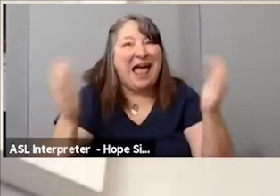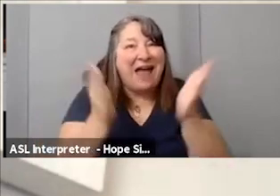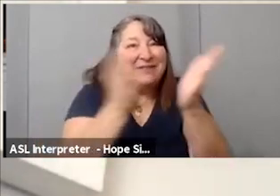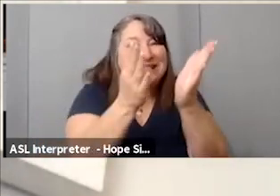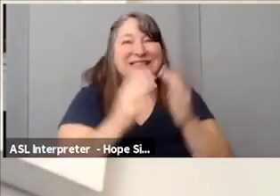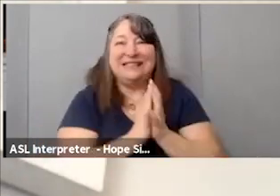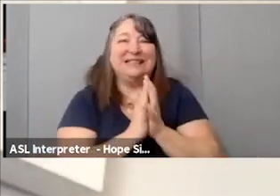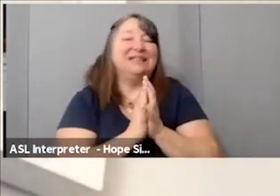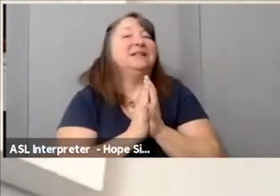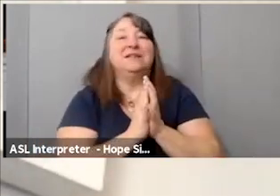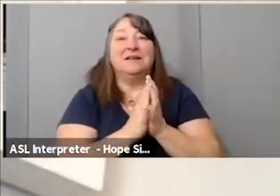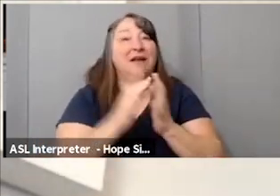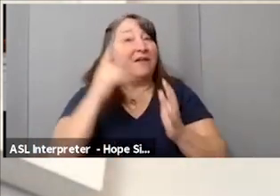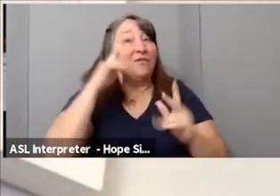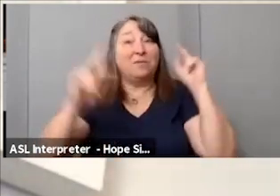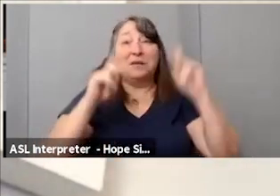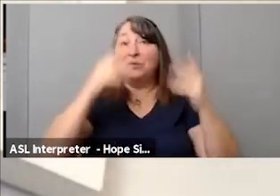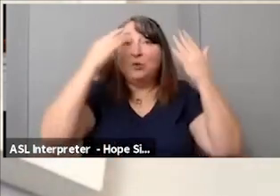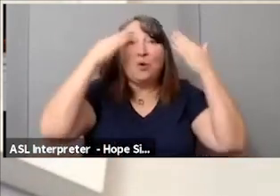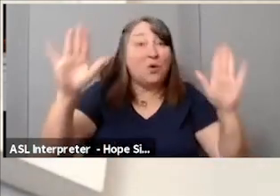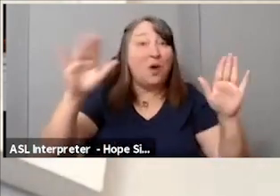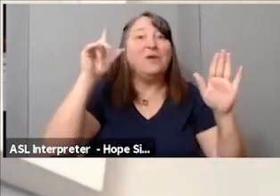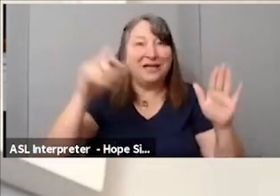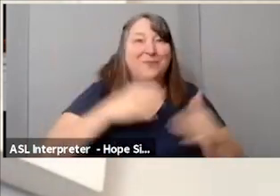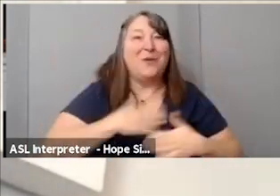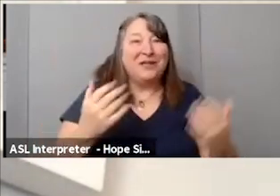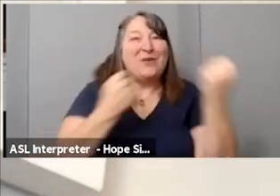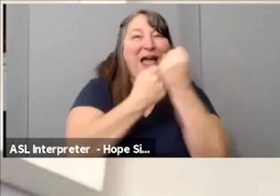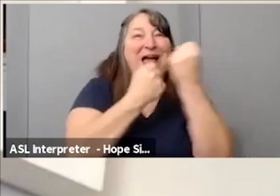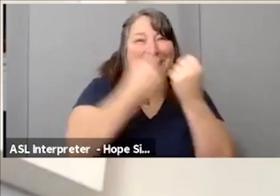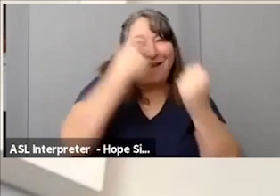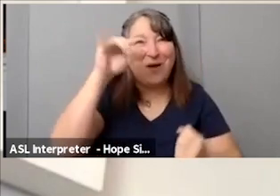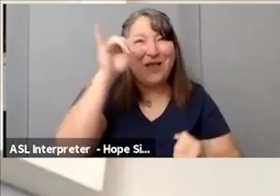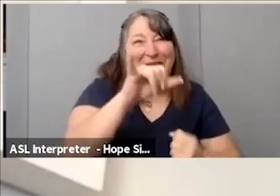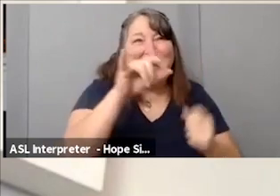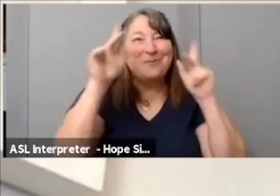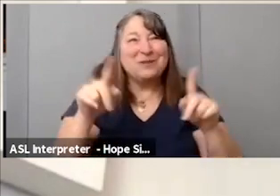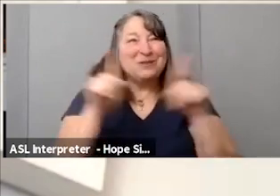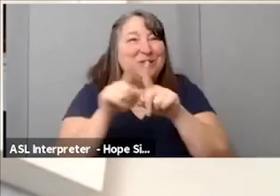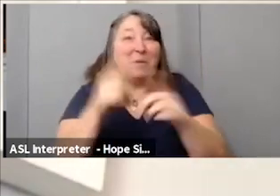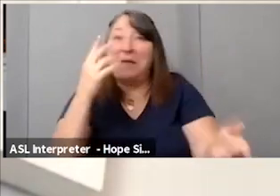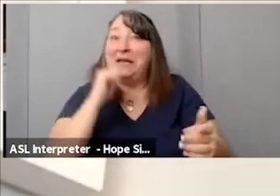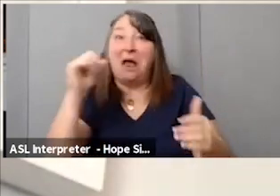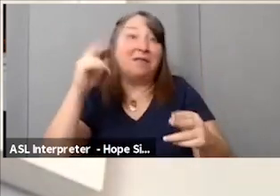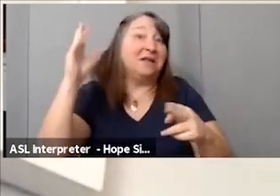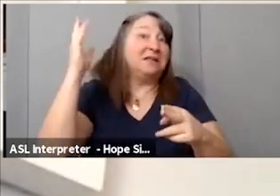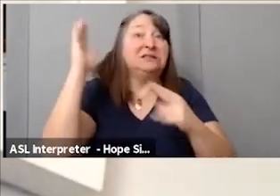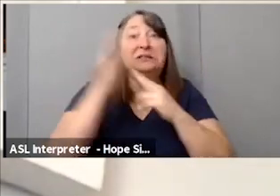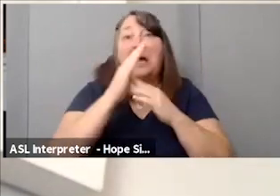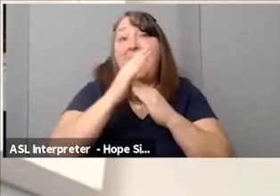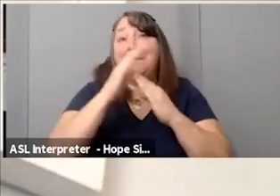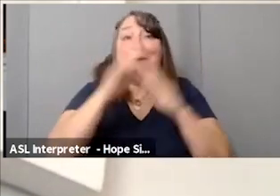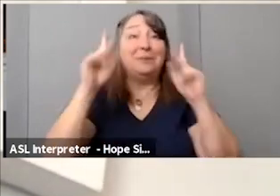be the top person in the room. And so that's what we did. And so in that, and having